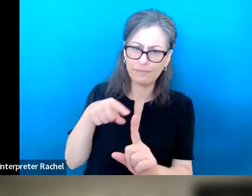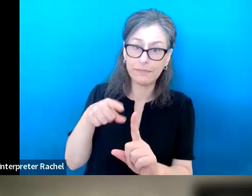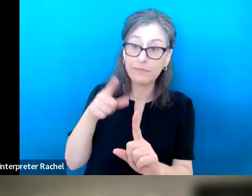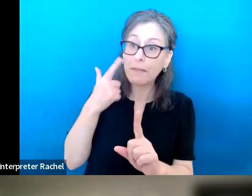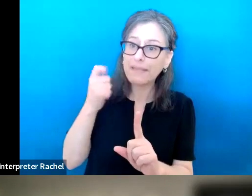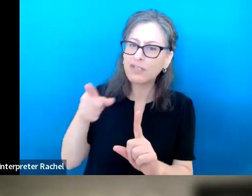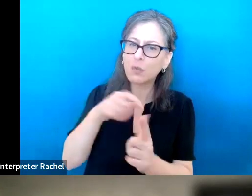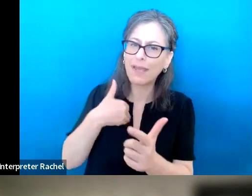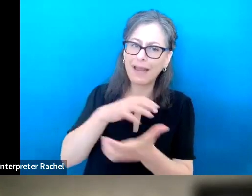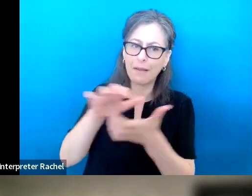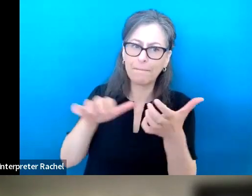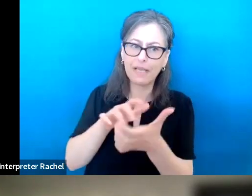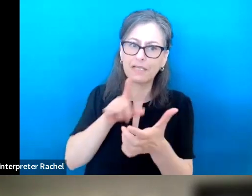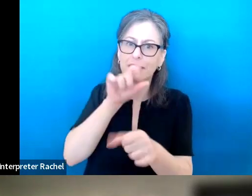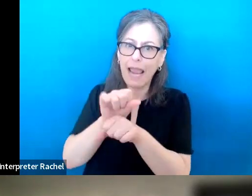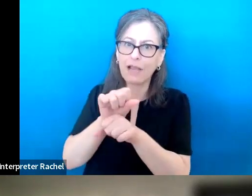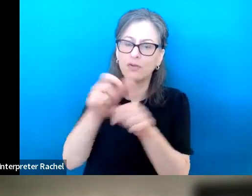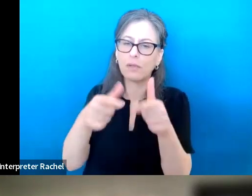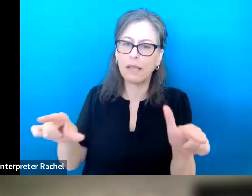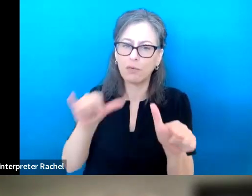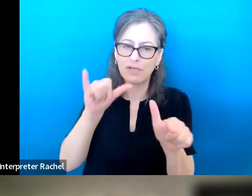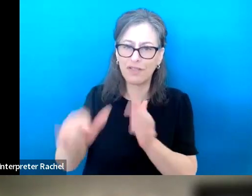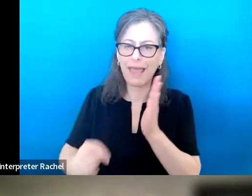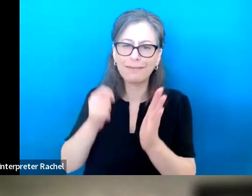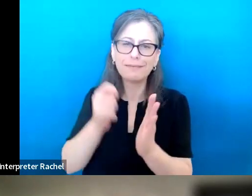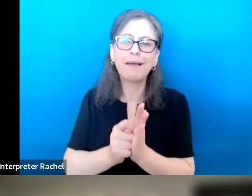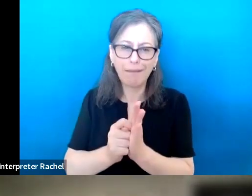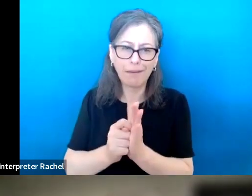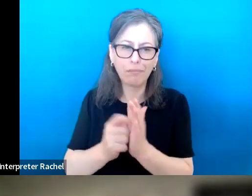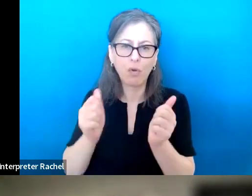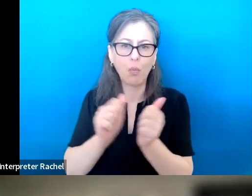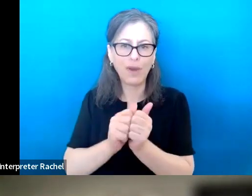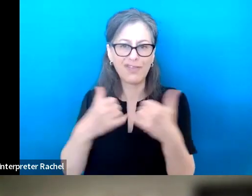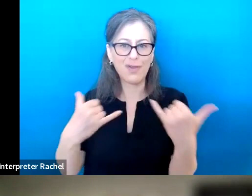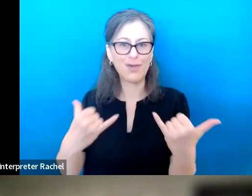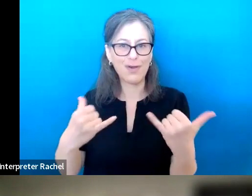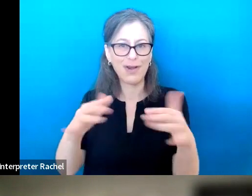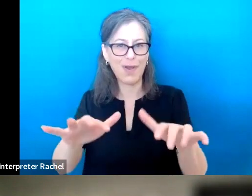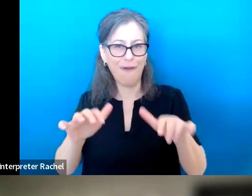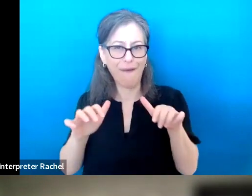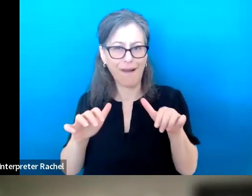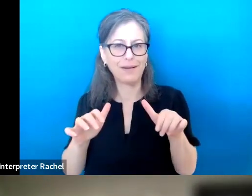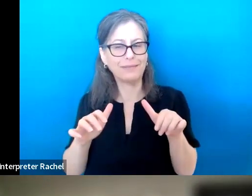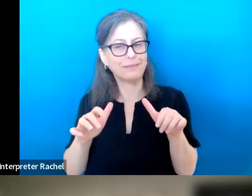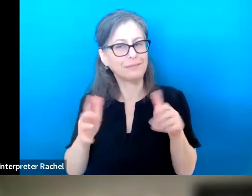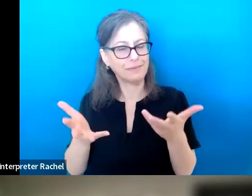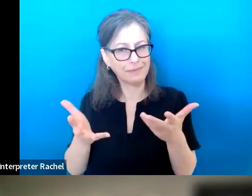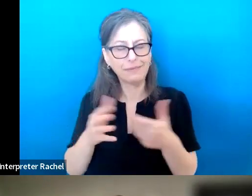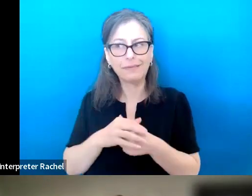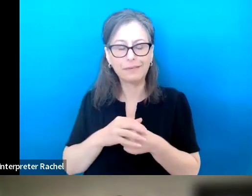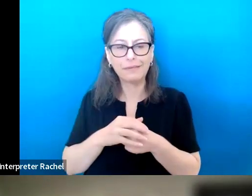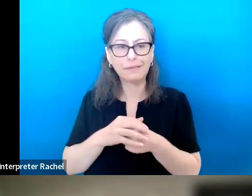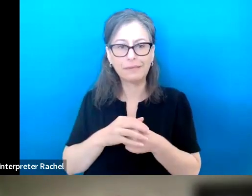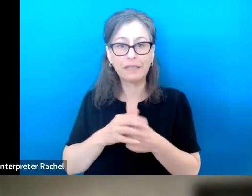mix the actual language of the time with contemporary audiences. And it was very,